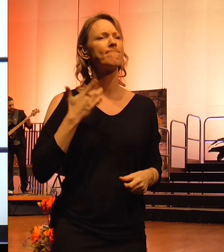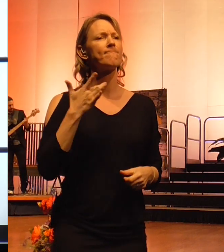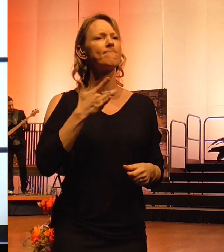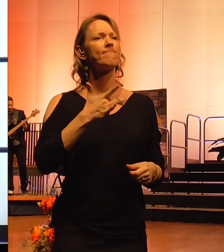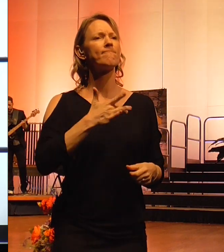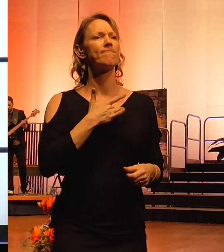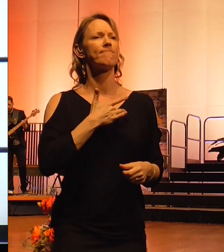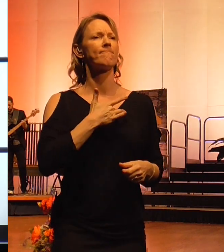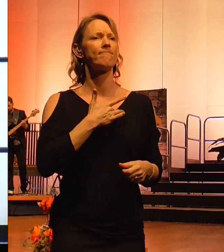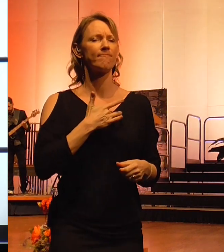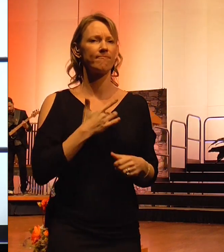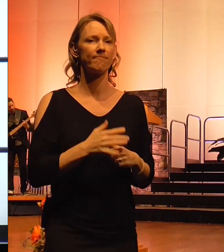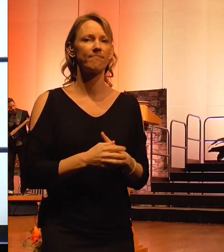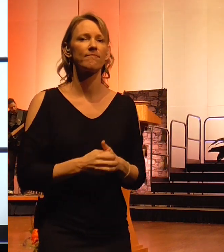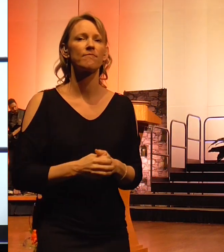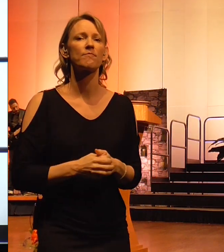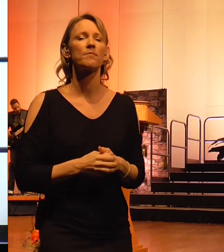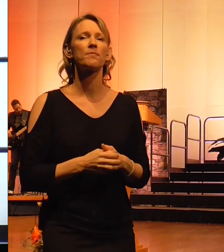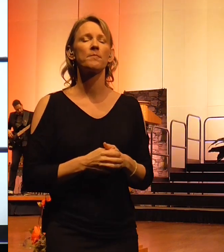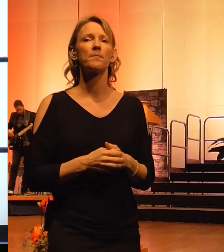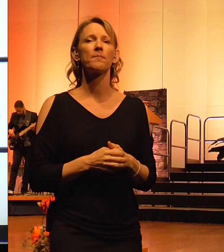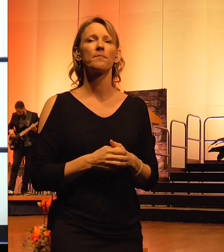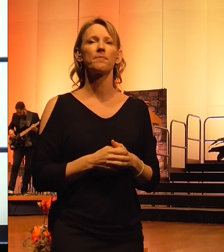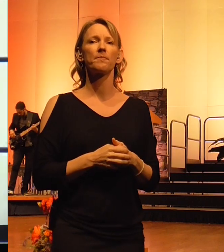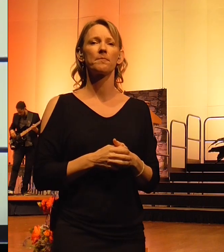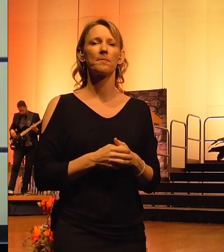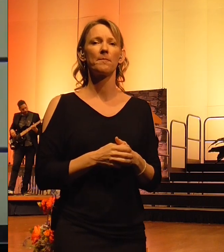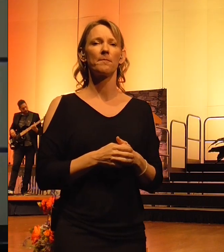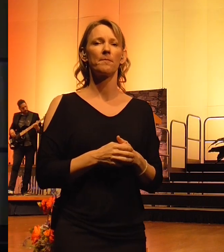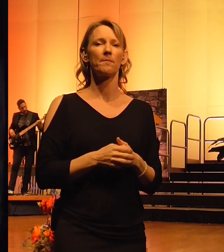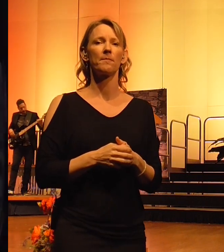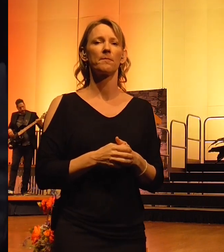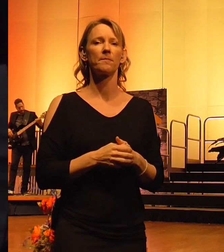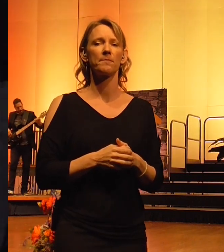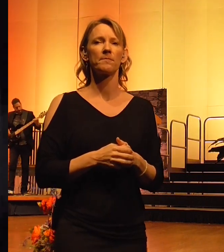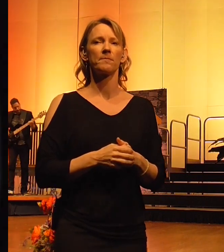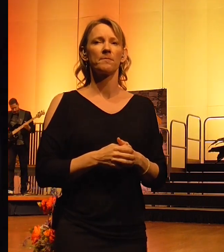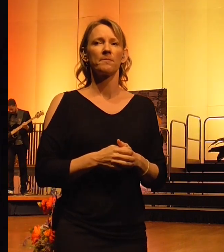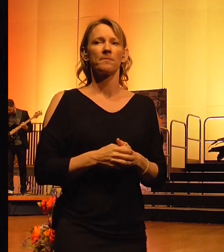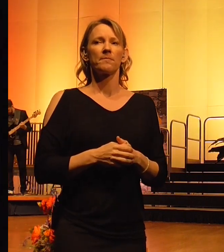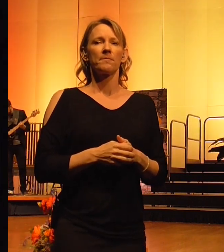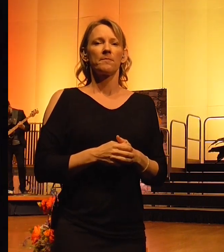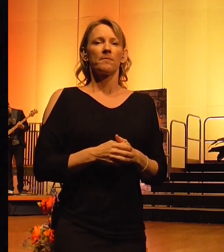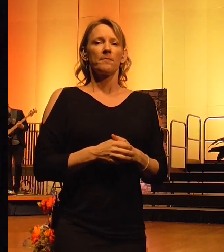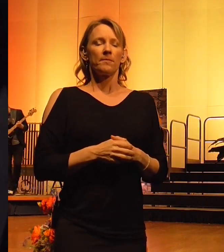the heart. Yeah.